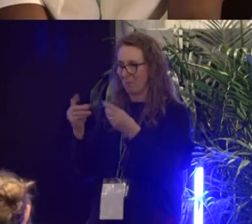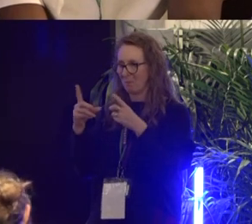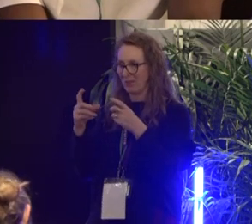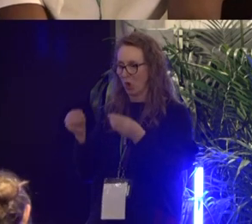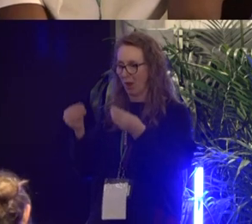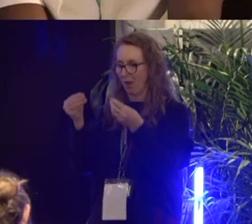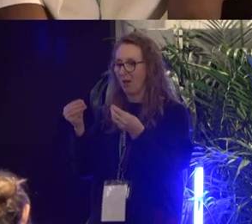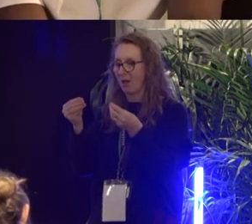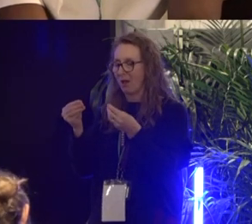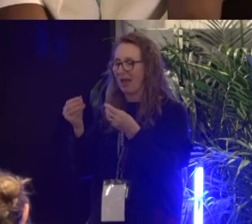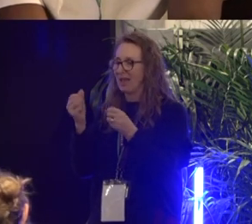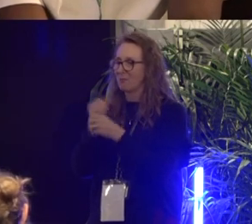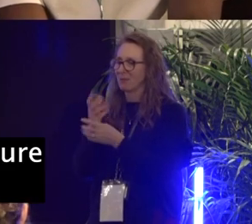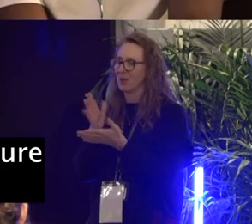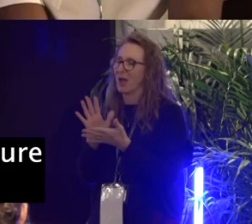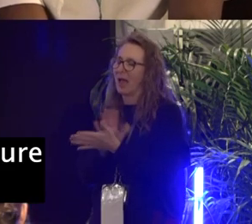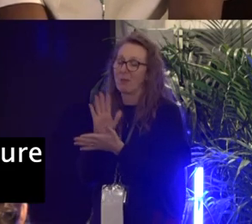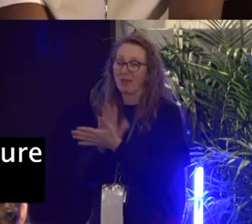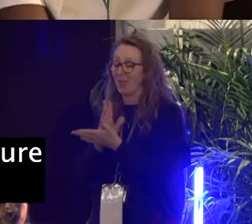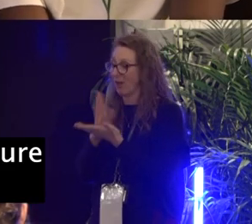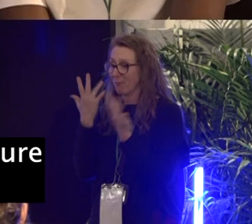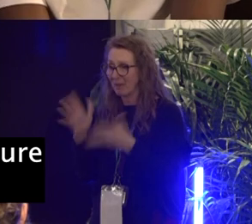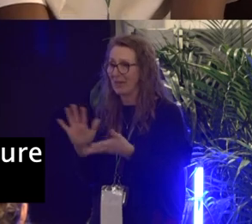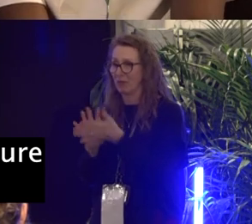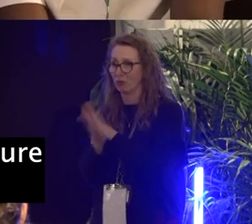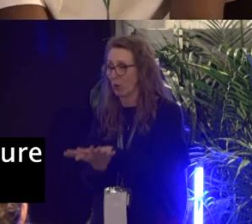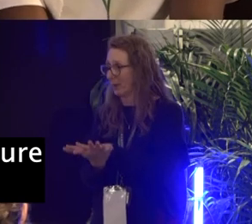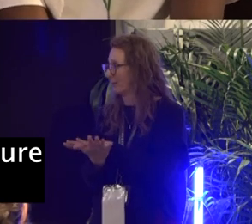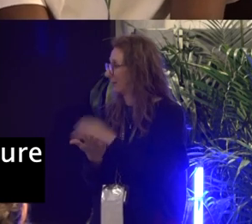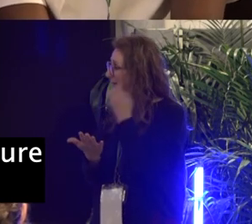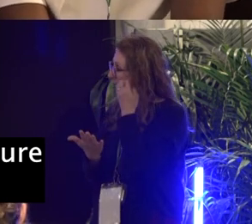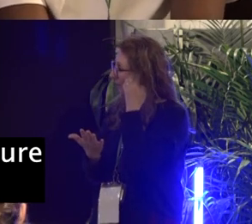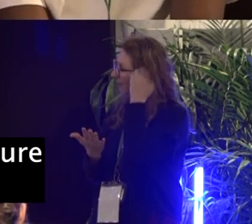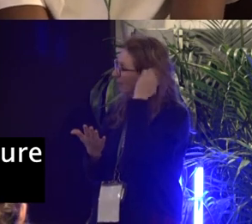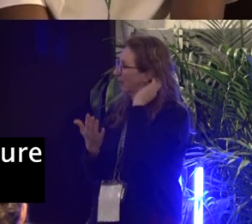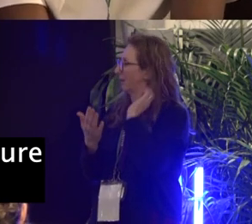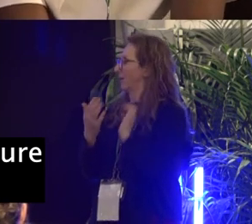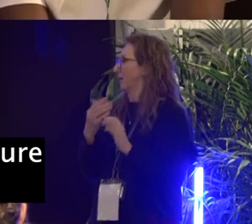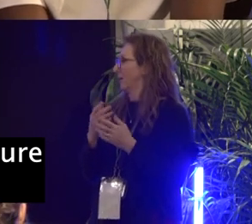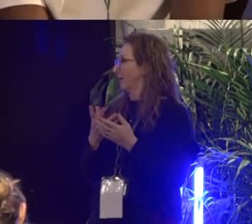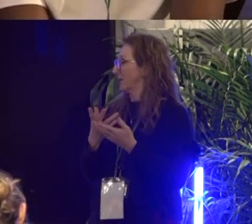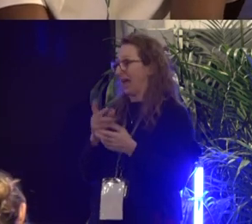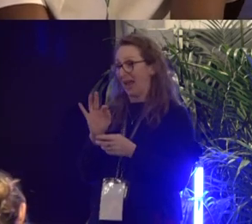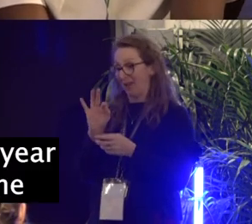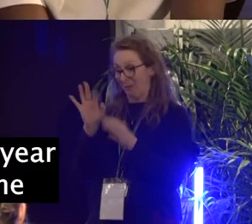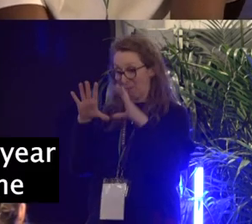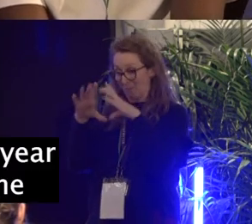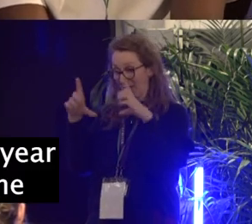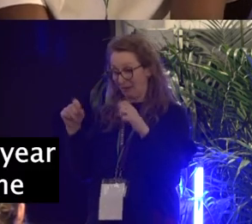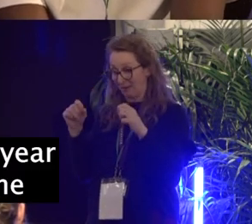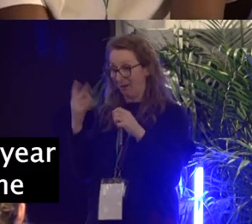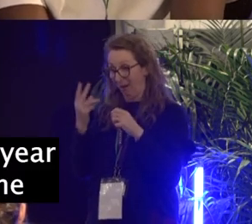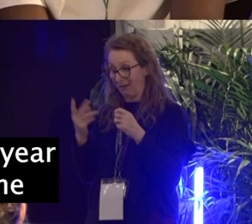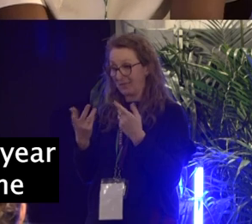so happy that I'd ruined the artifact, because I had the thing that was a picture by the artist that I loved, but I had